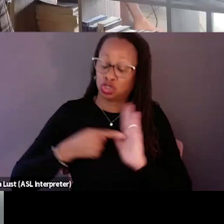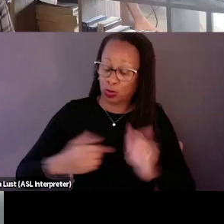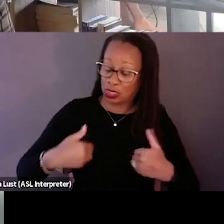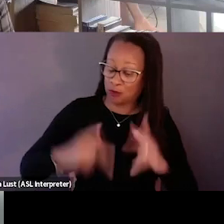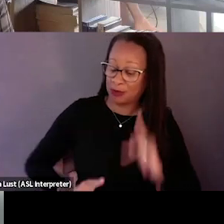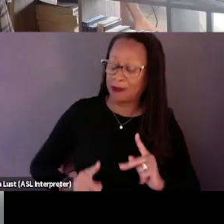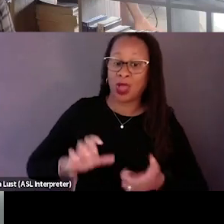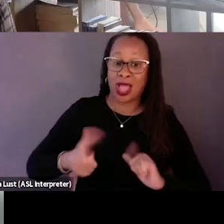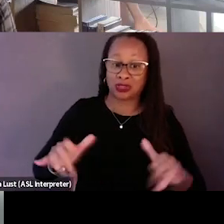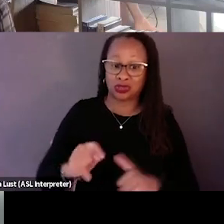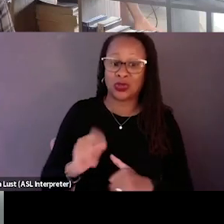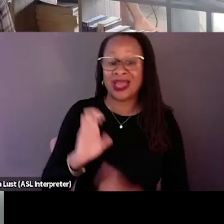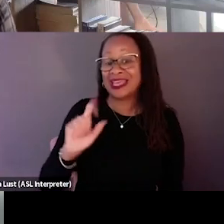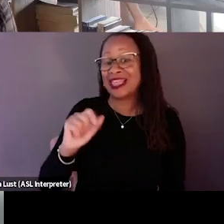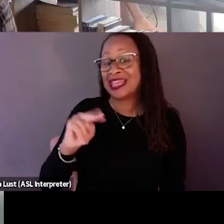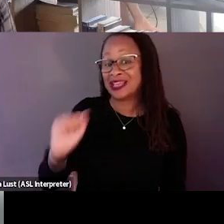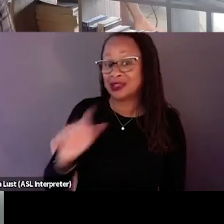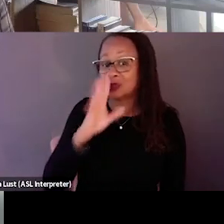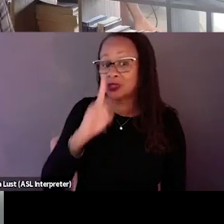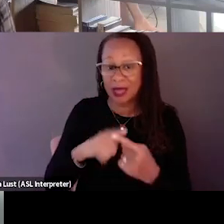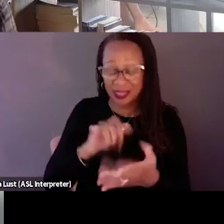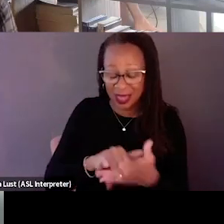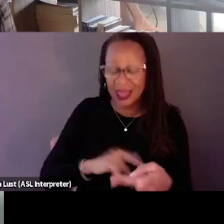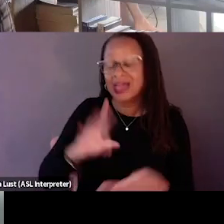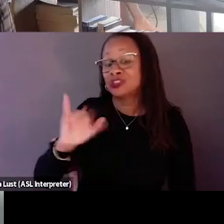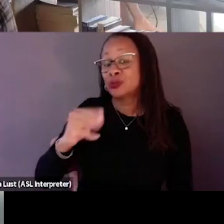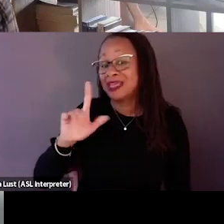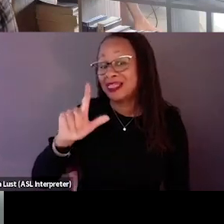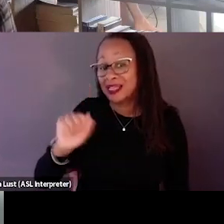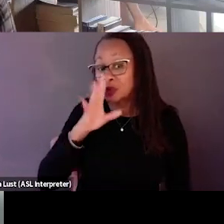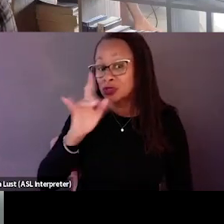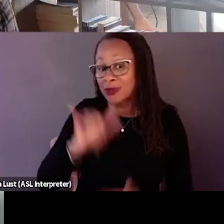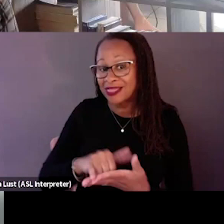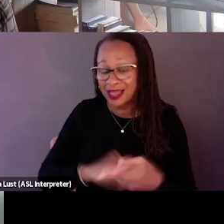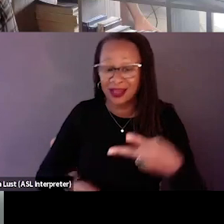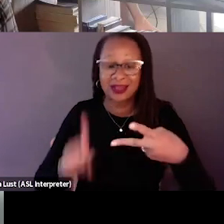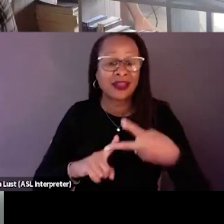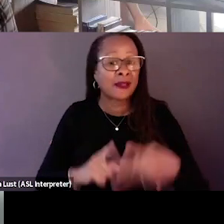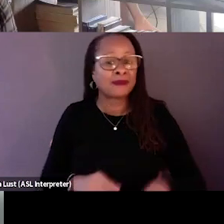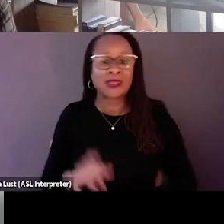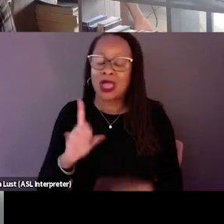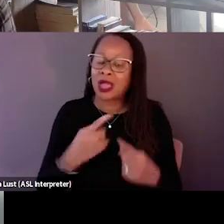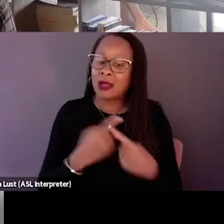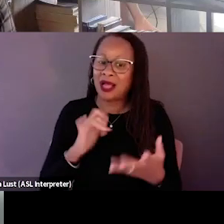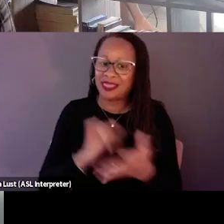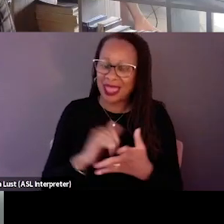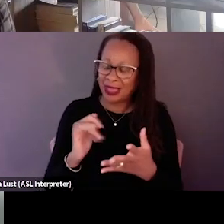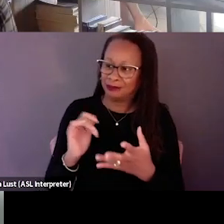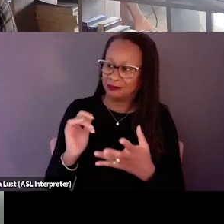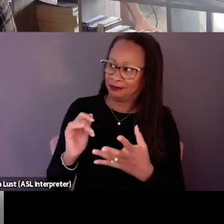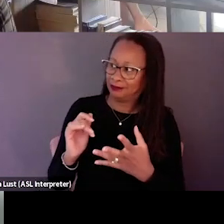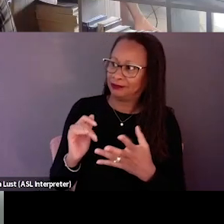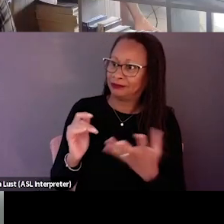people. Elena speaks to that. Jamila speaks to that, about it being handed down